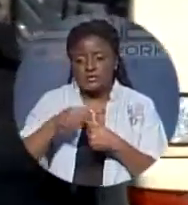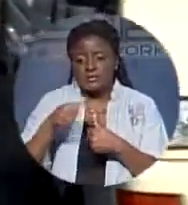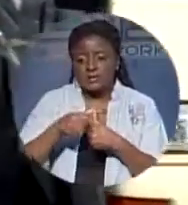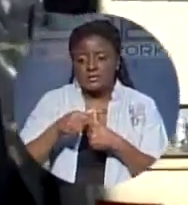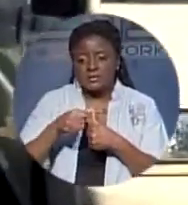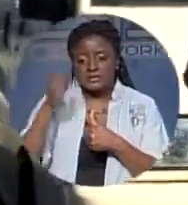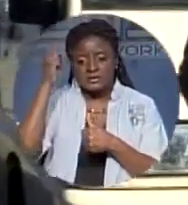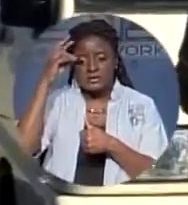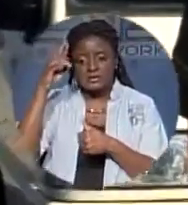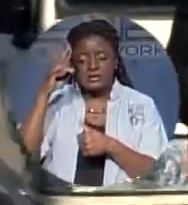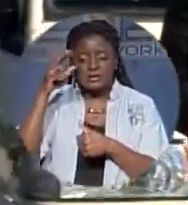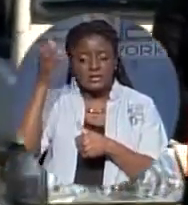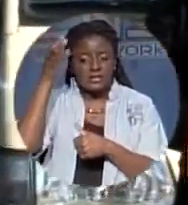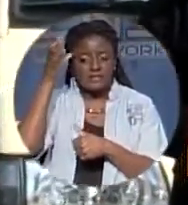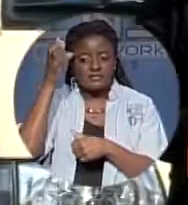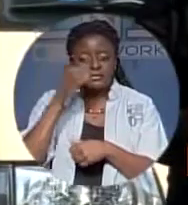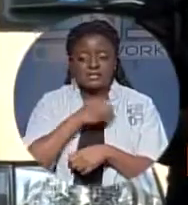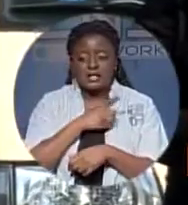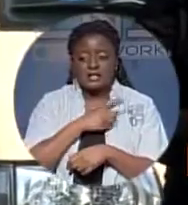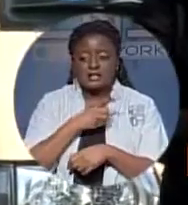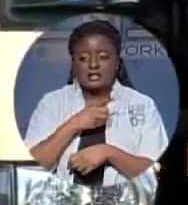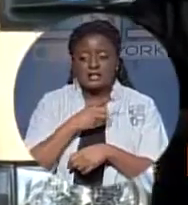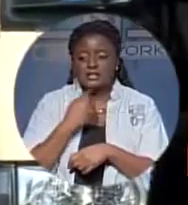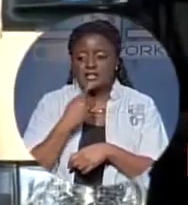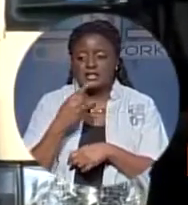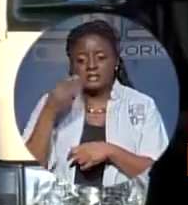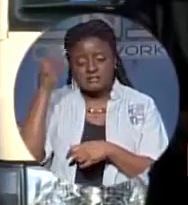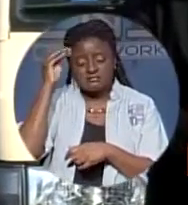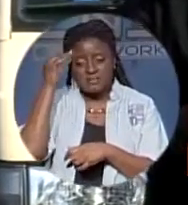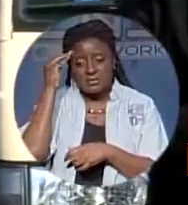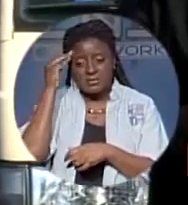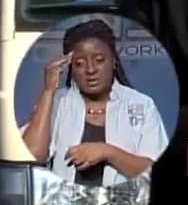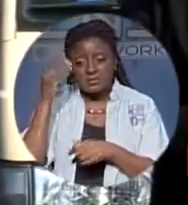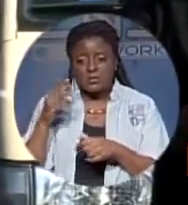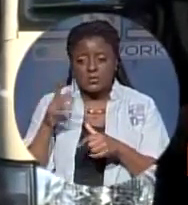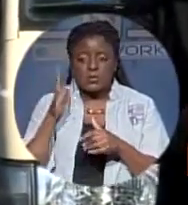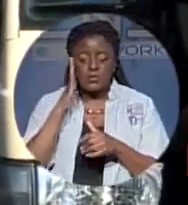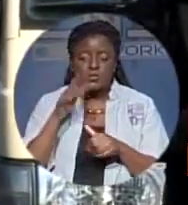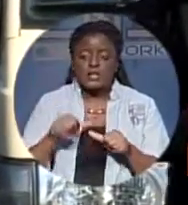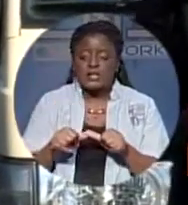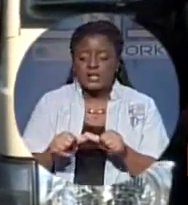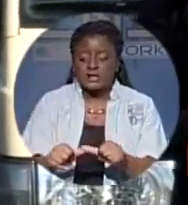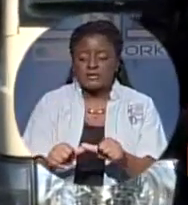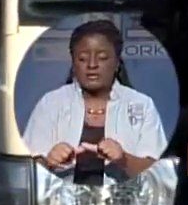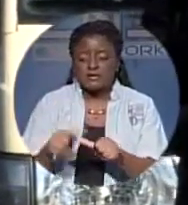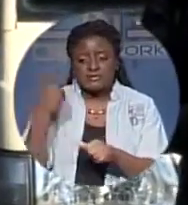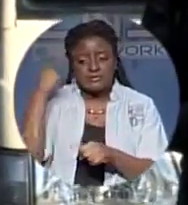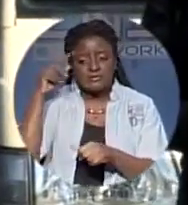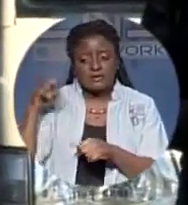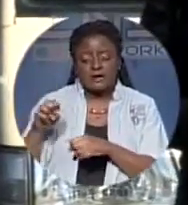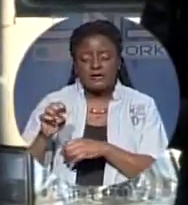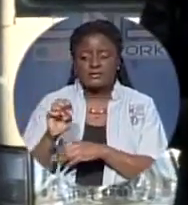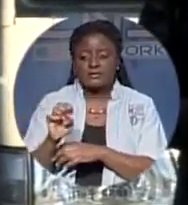and dedication to the cause. They said his memory will live on forever. Chinea Noel Ferguson, ZNS News.